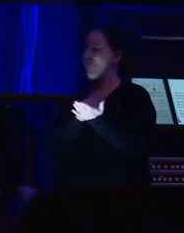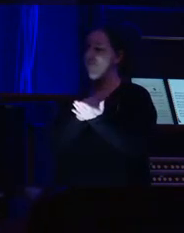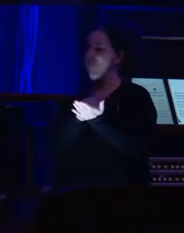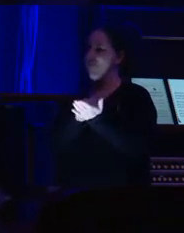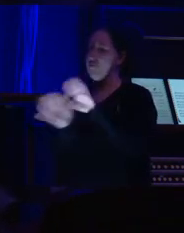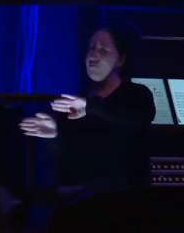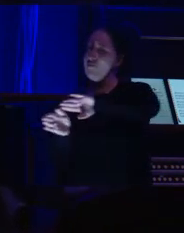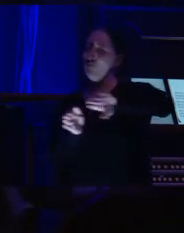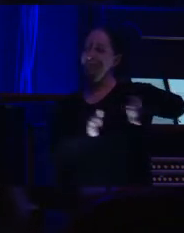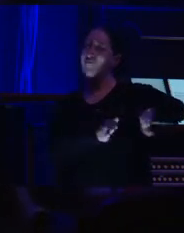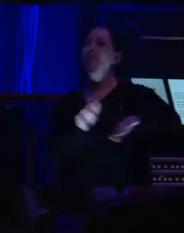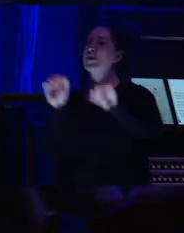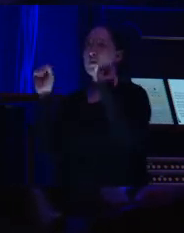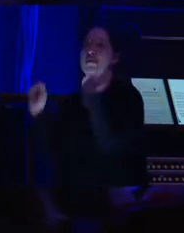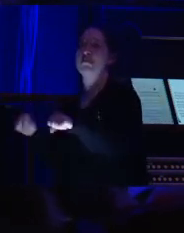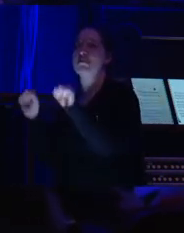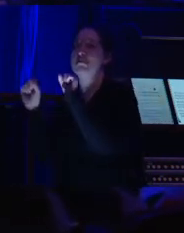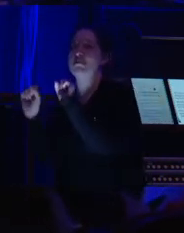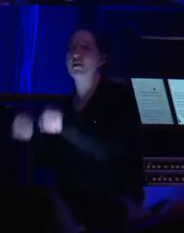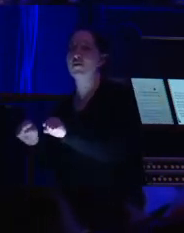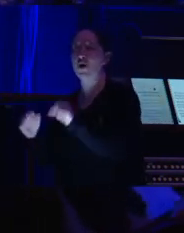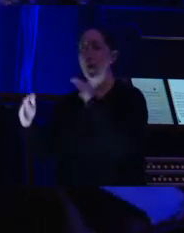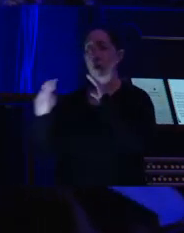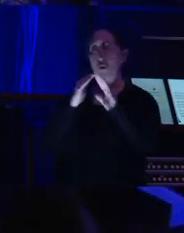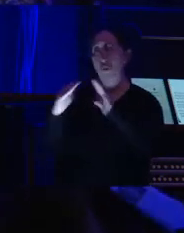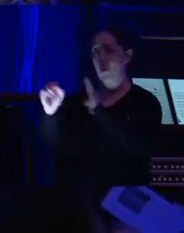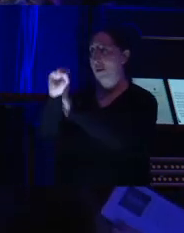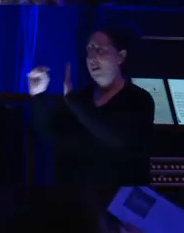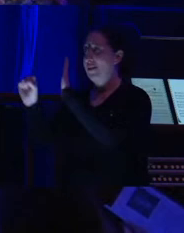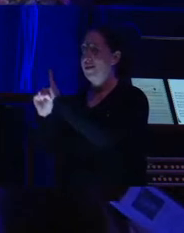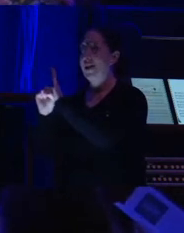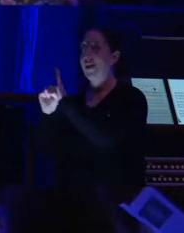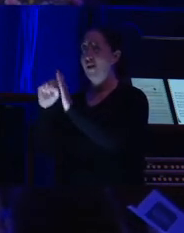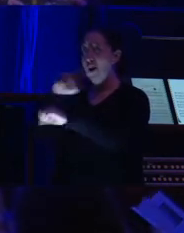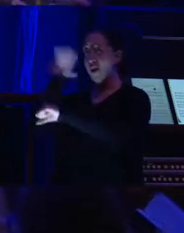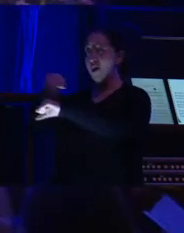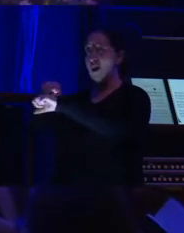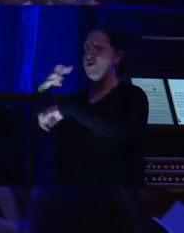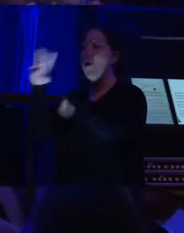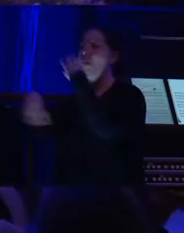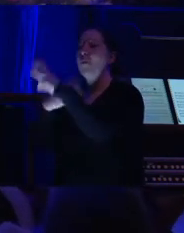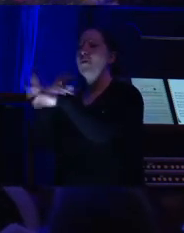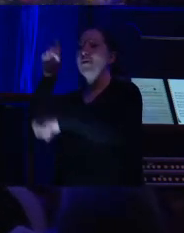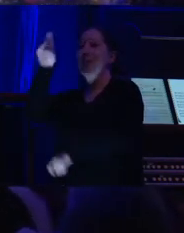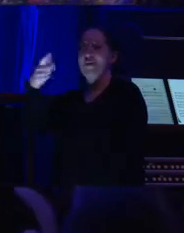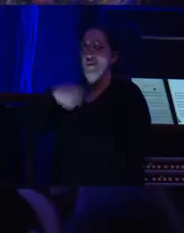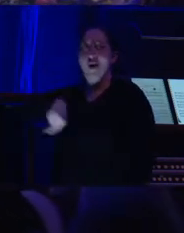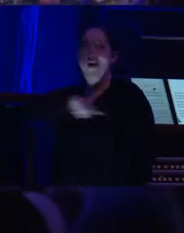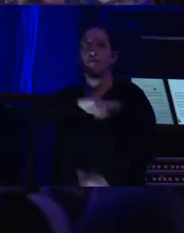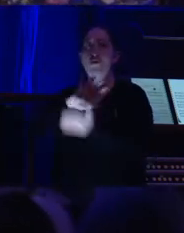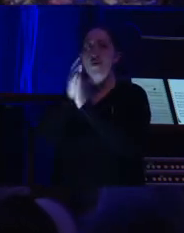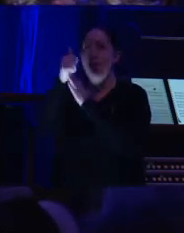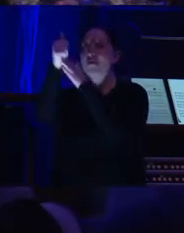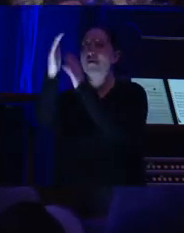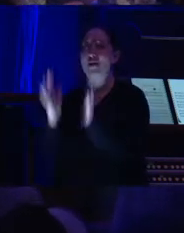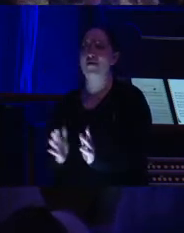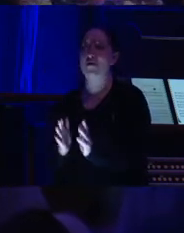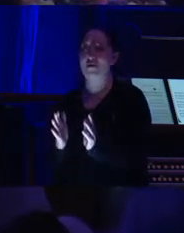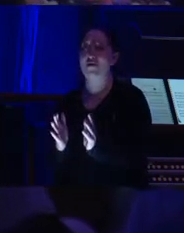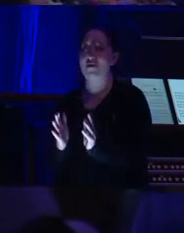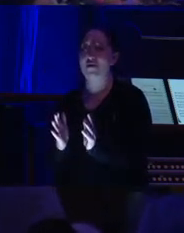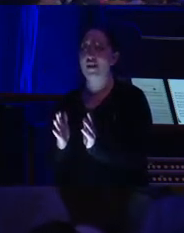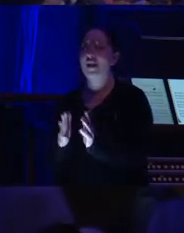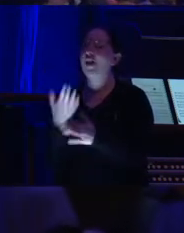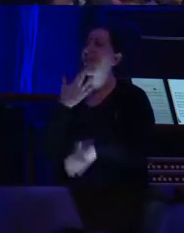Our communities, our state, our nation, and our world need us to be the leaders and best. And